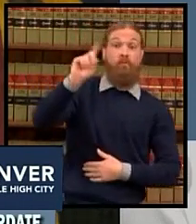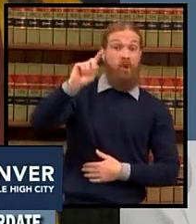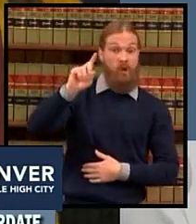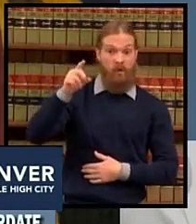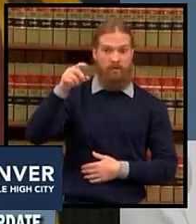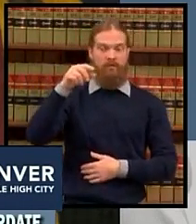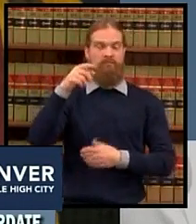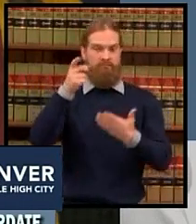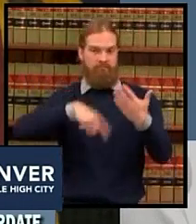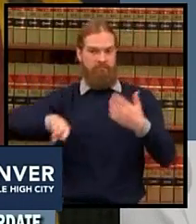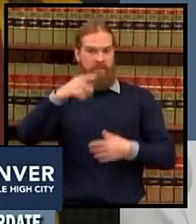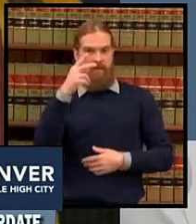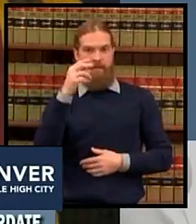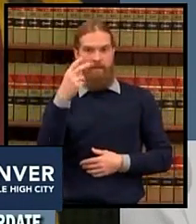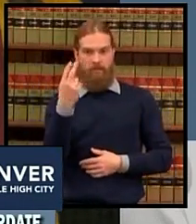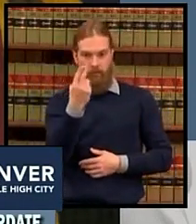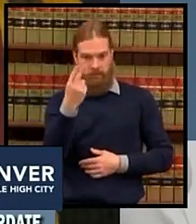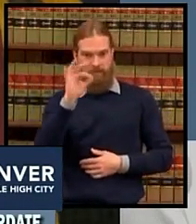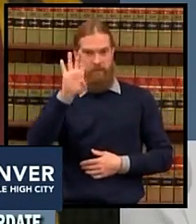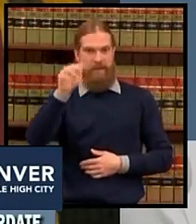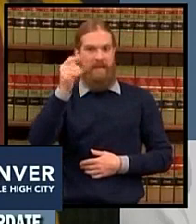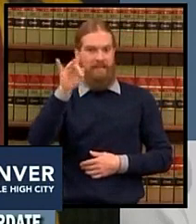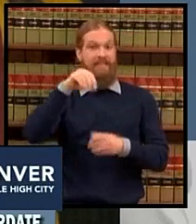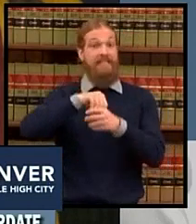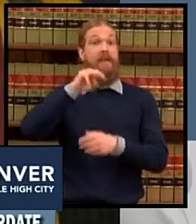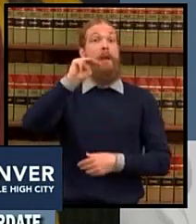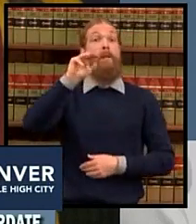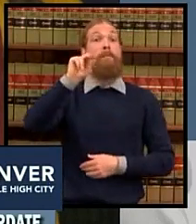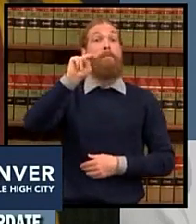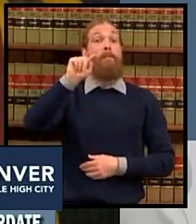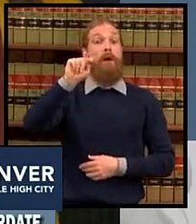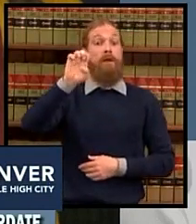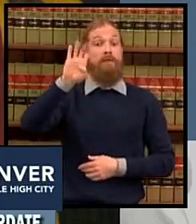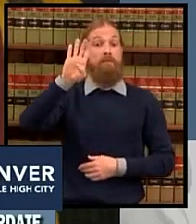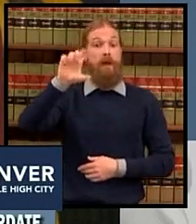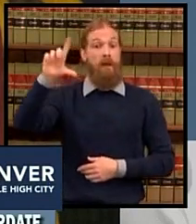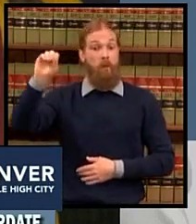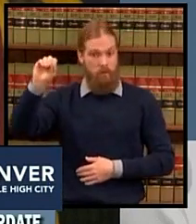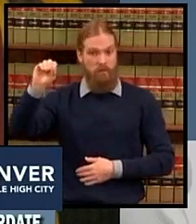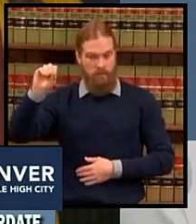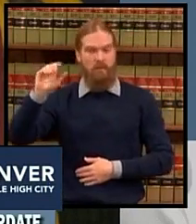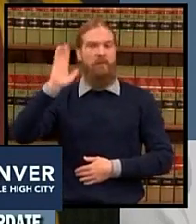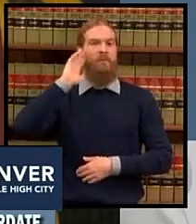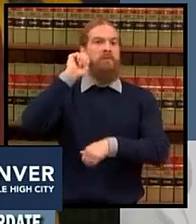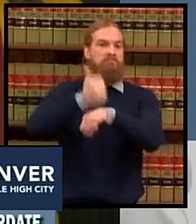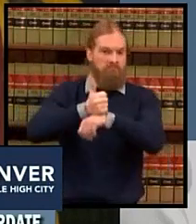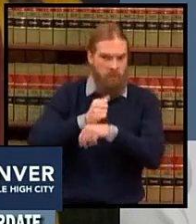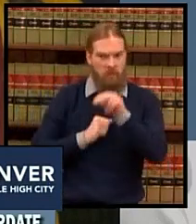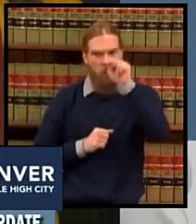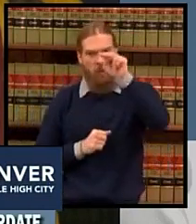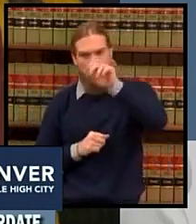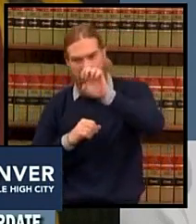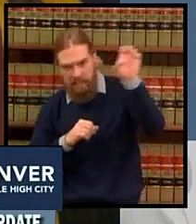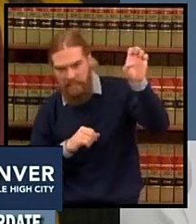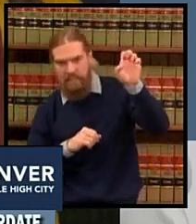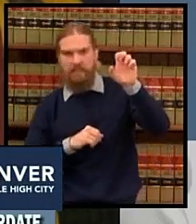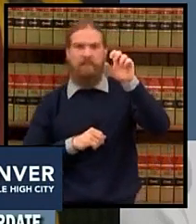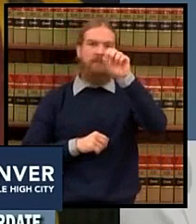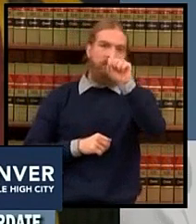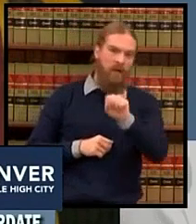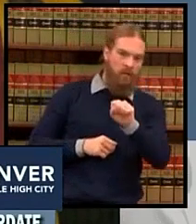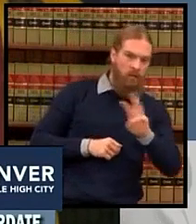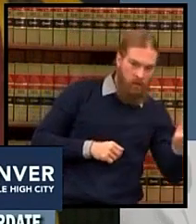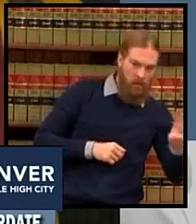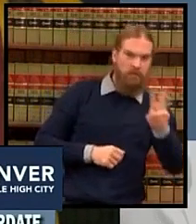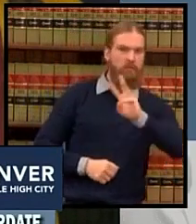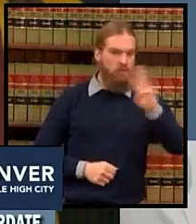3 locations in Northeast, West, and Southwest Denver coming online soon thereafter. We're also going to keep